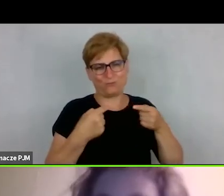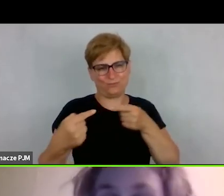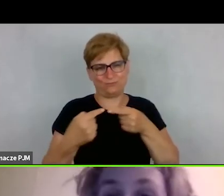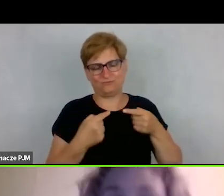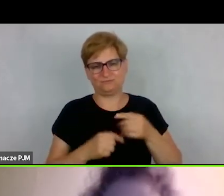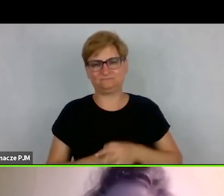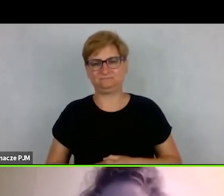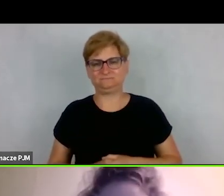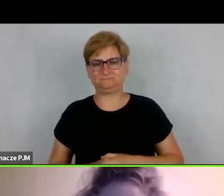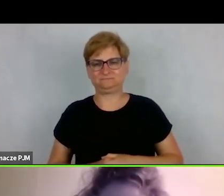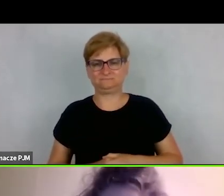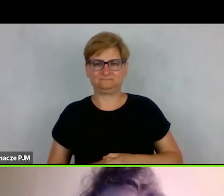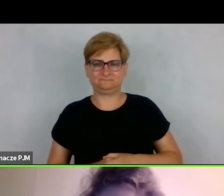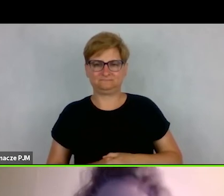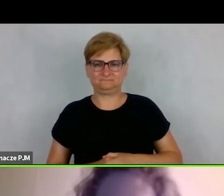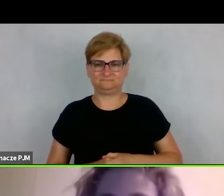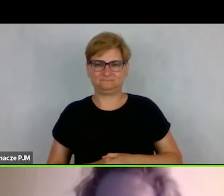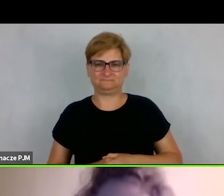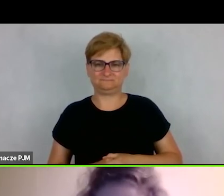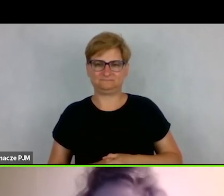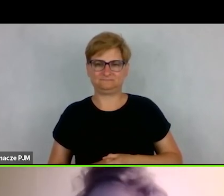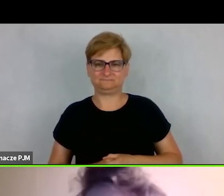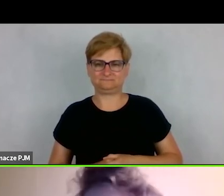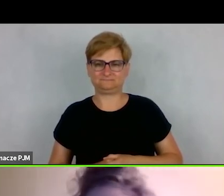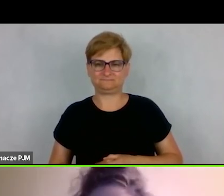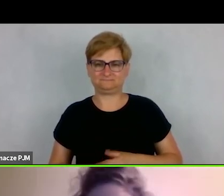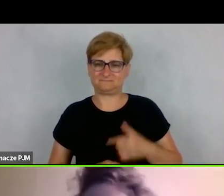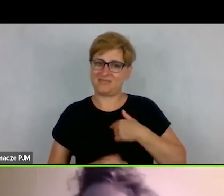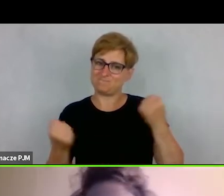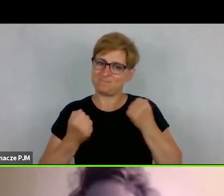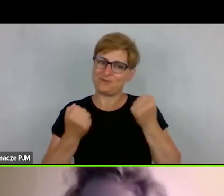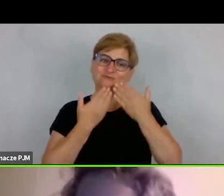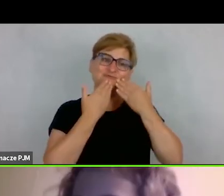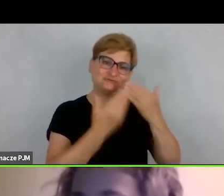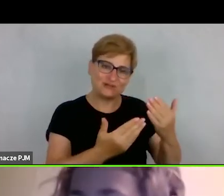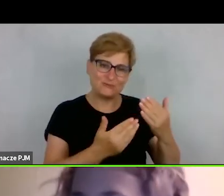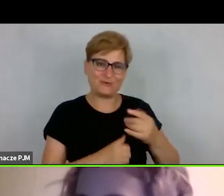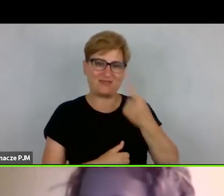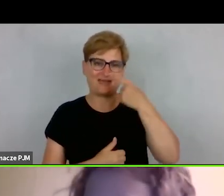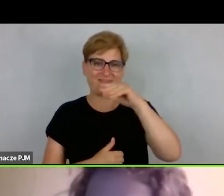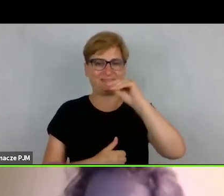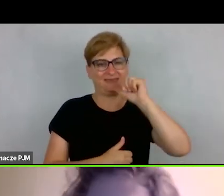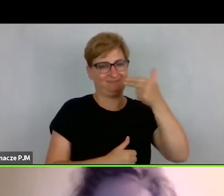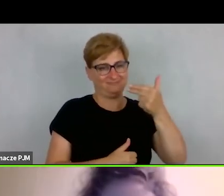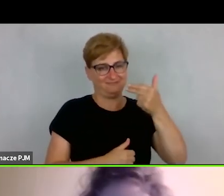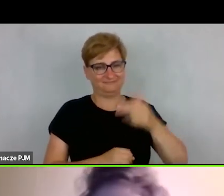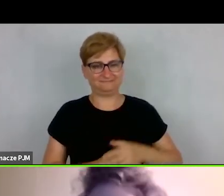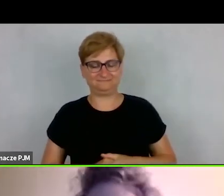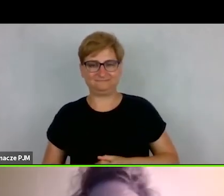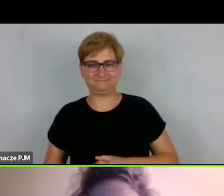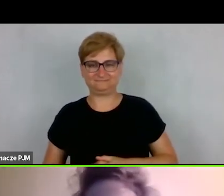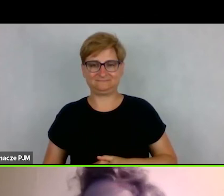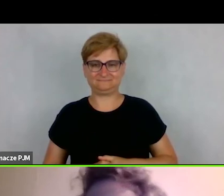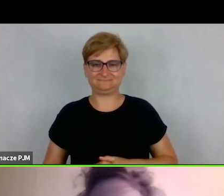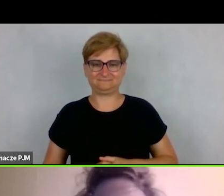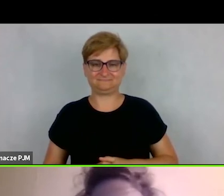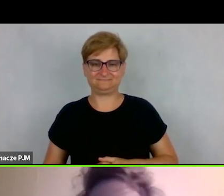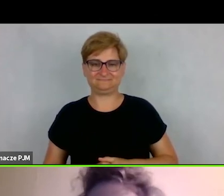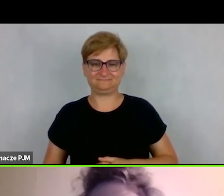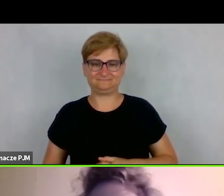Thank you very much, Dean. It is, you know, big part